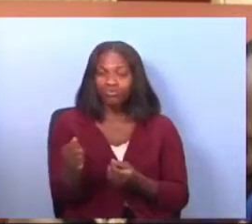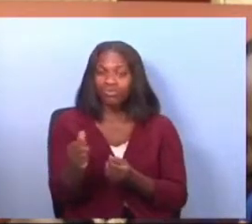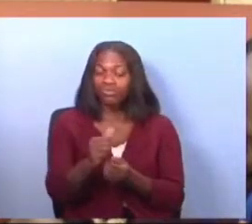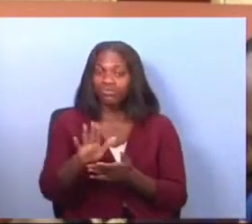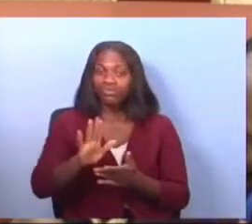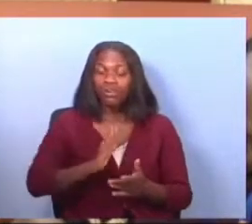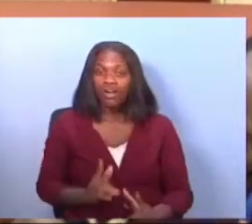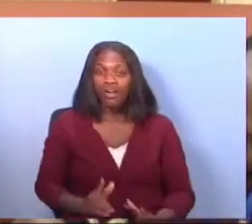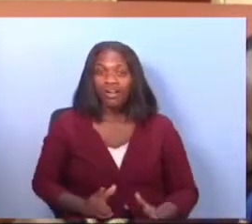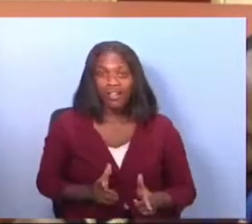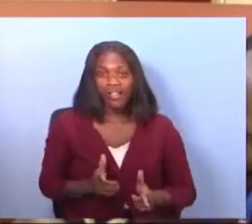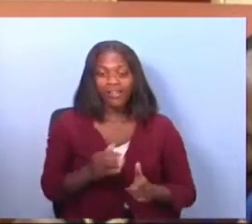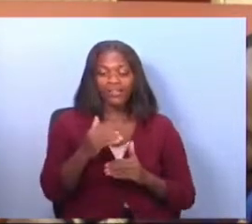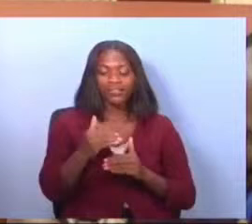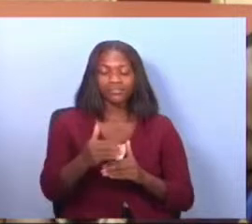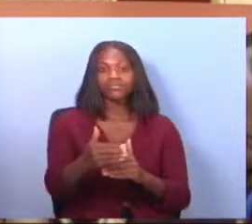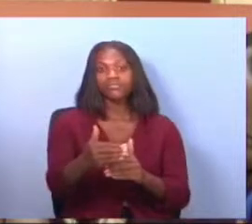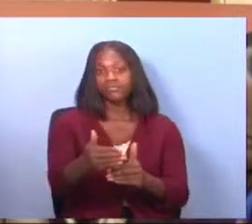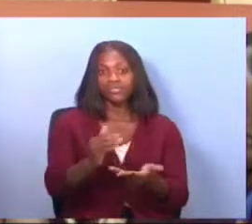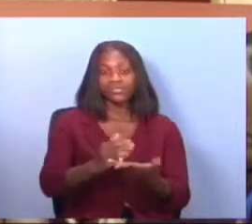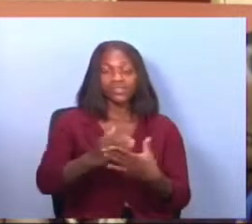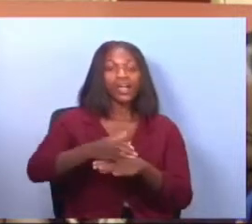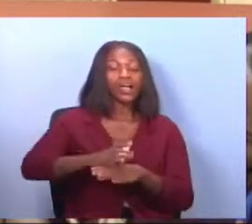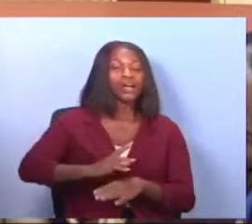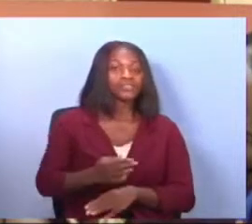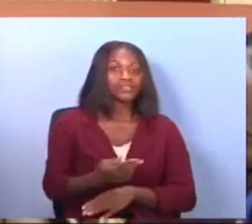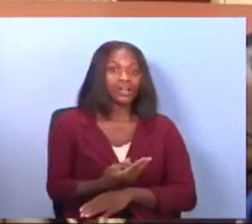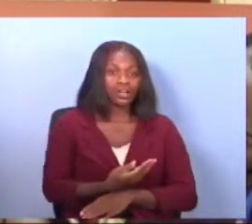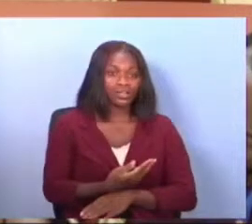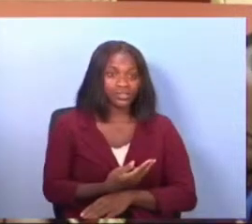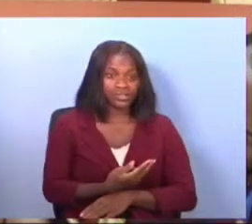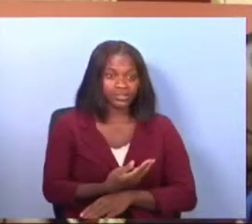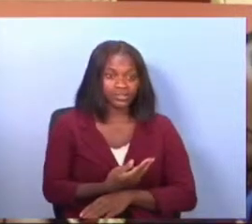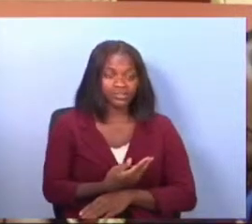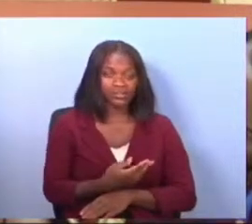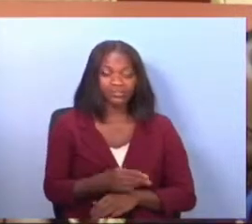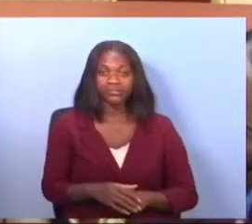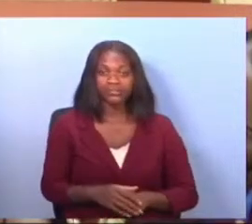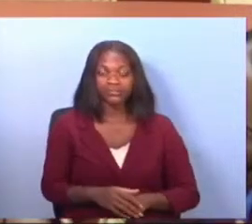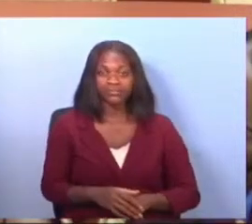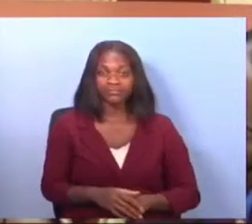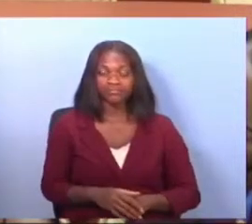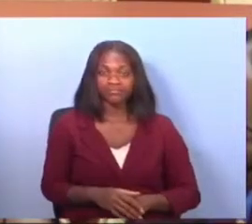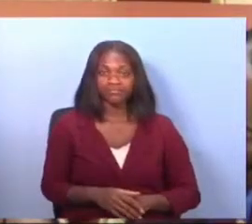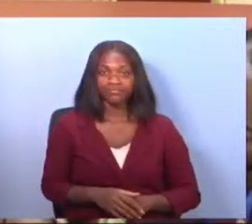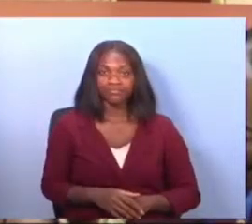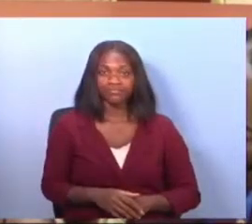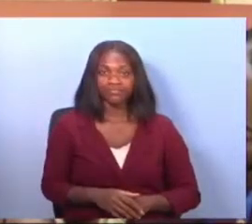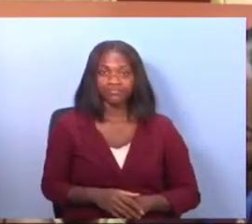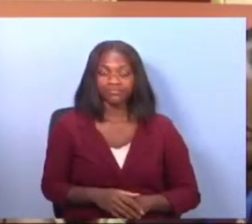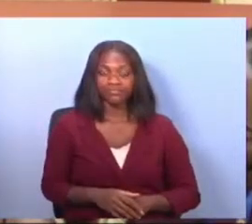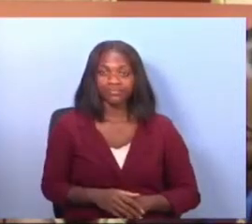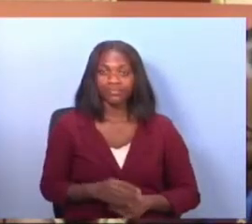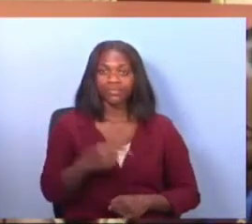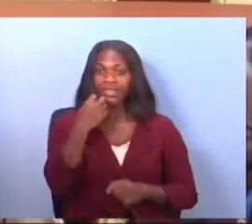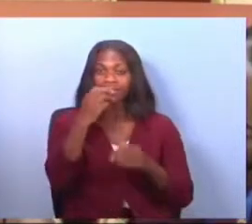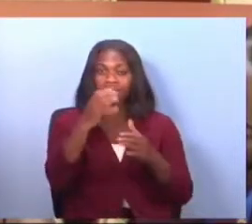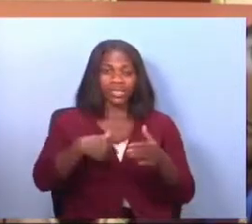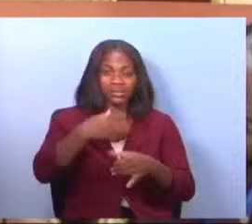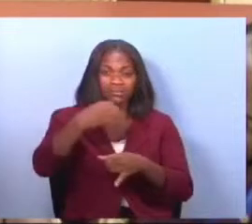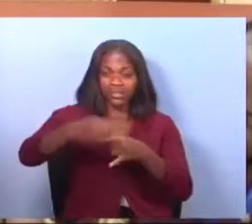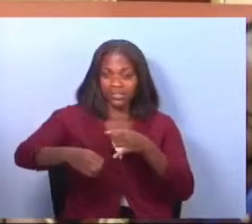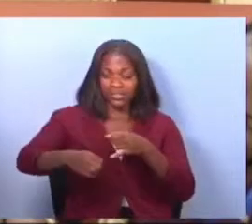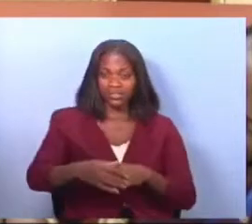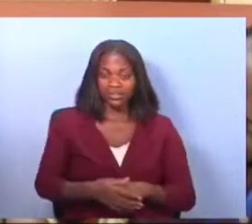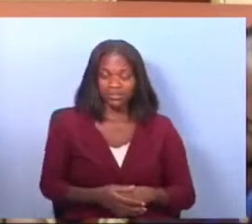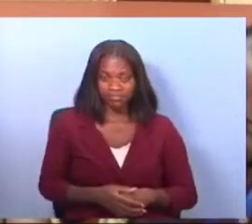near generation after us, but we do so with our hands at our backs. Speaker, in conclusion,